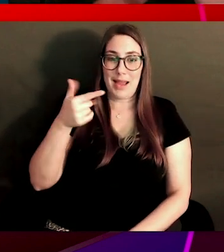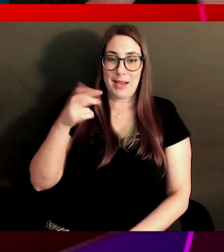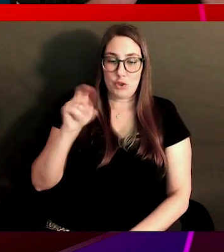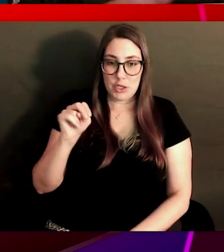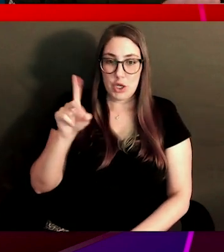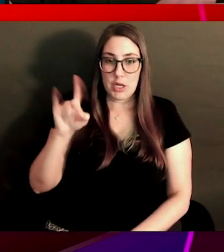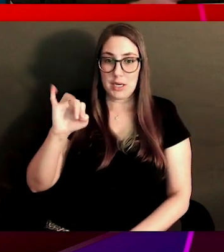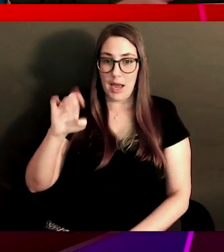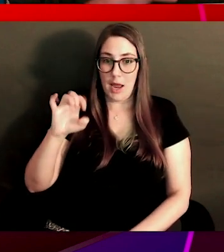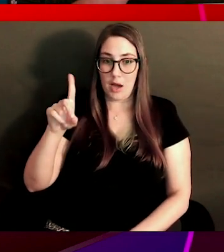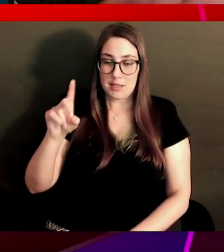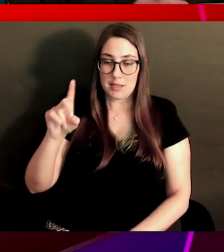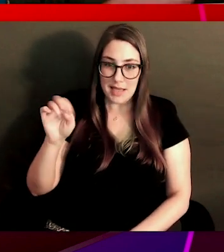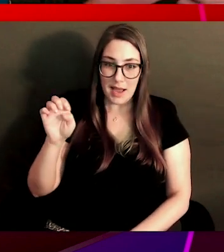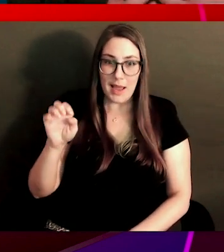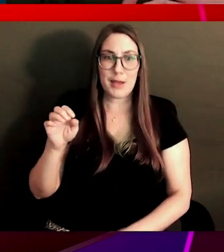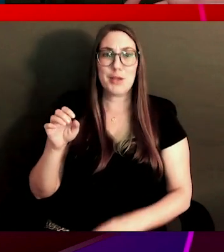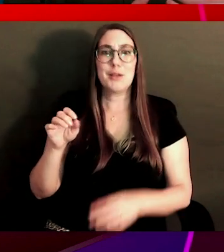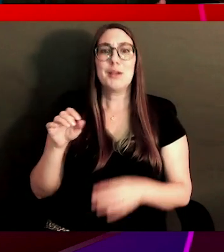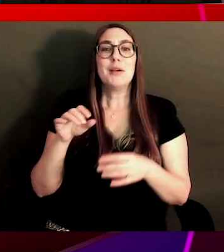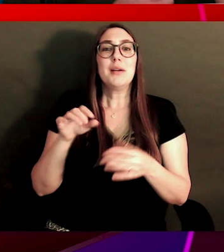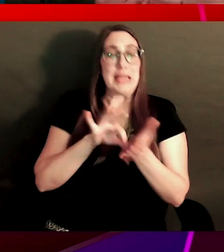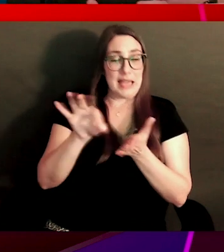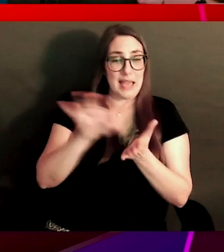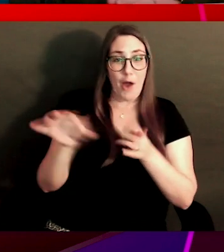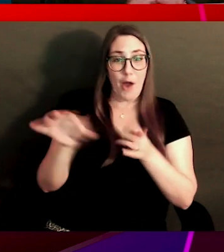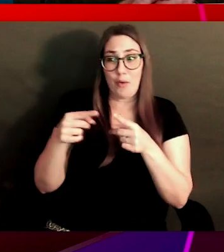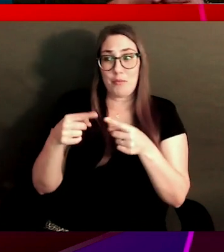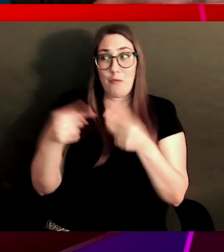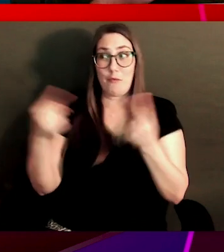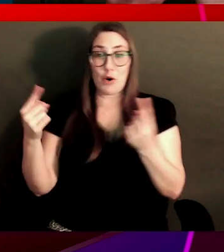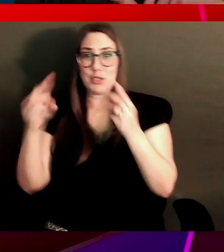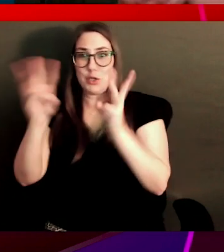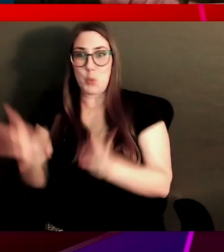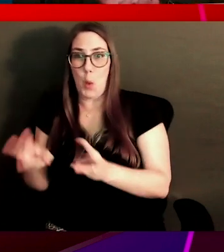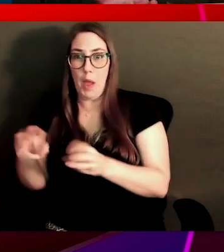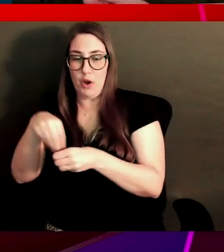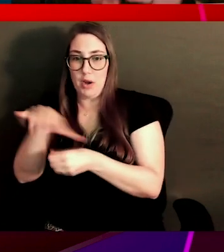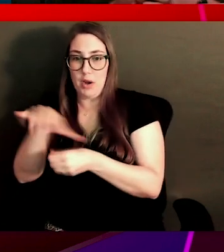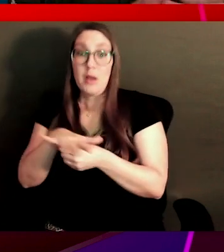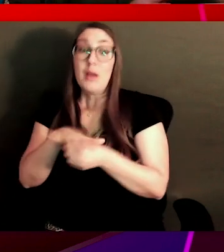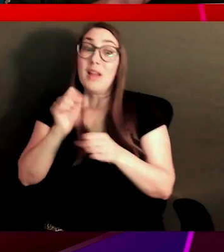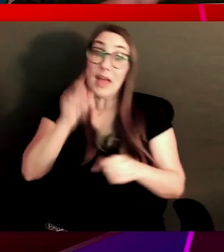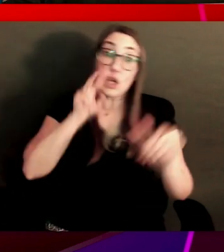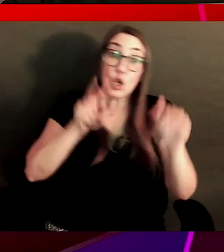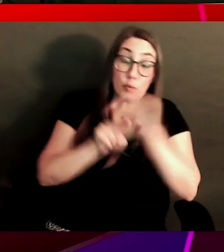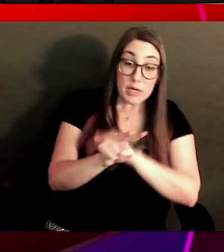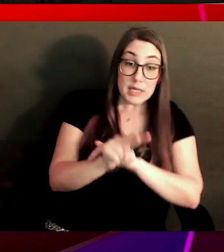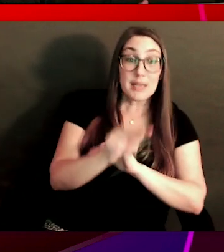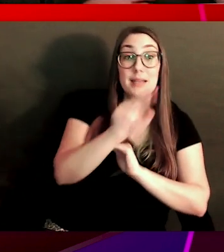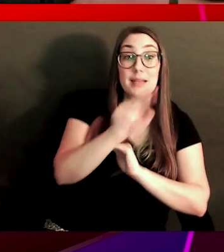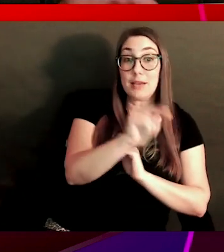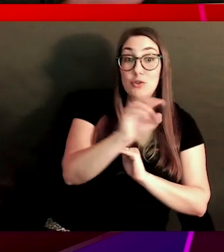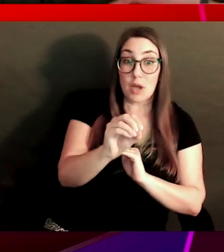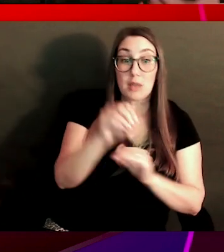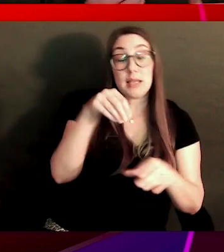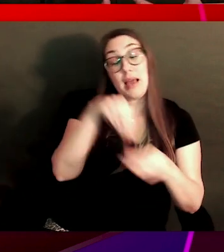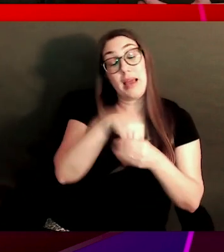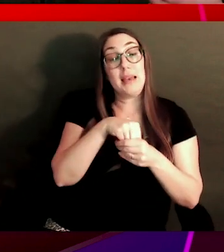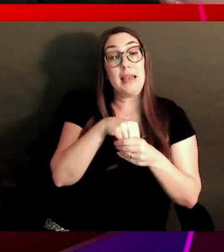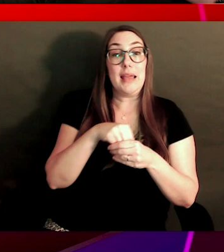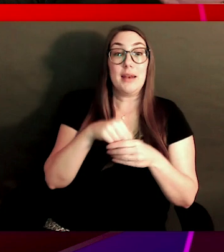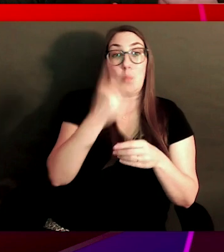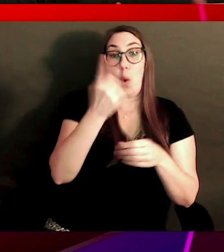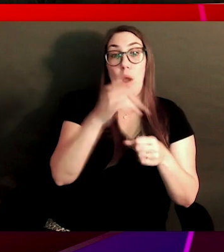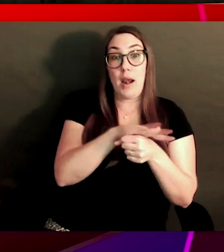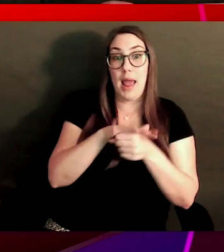count versus the weather in an area. So we're trying to predict, can you predict the amount of nitrogen dioxide in the area based off the wind conditions and things along those